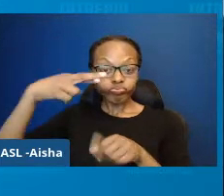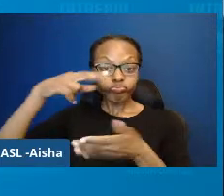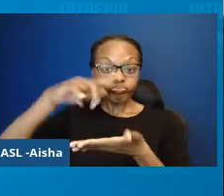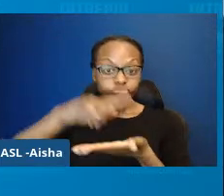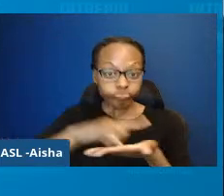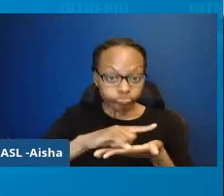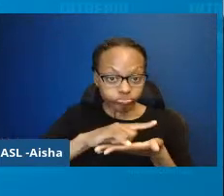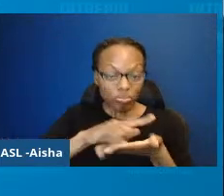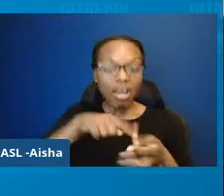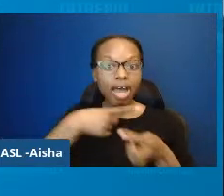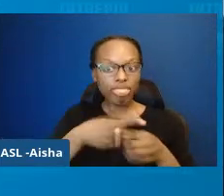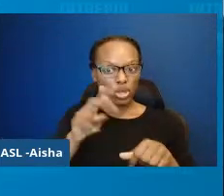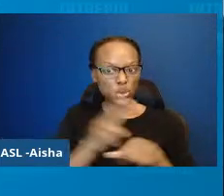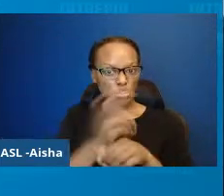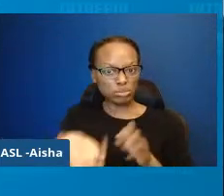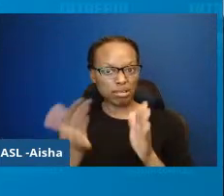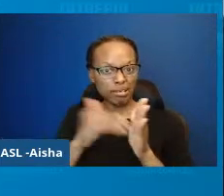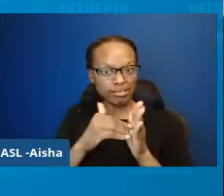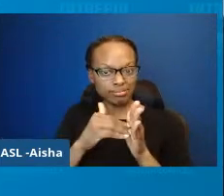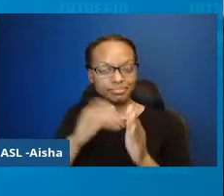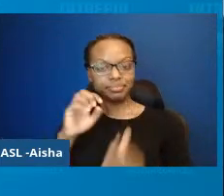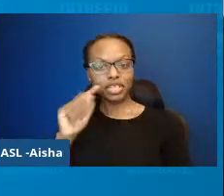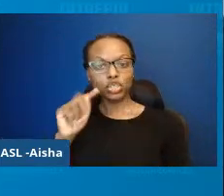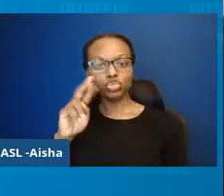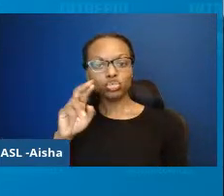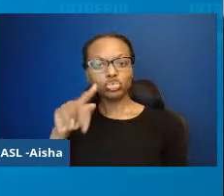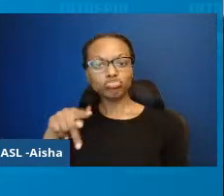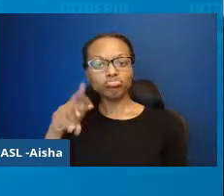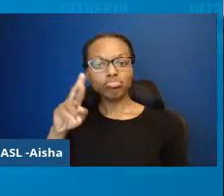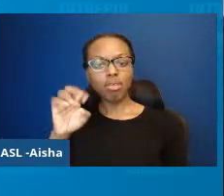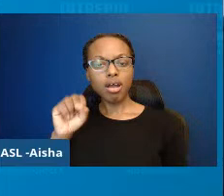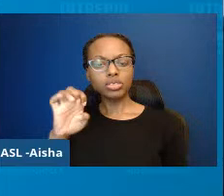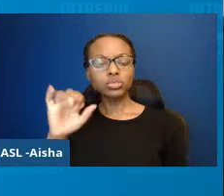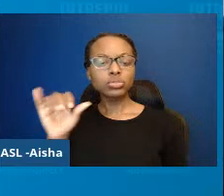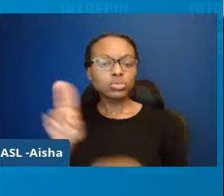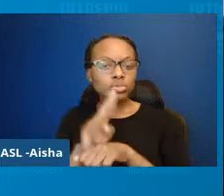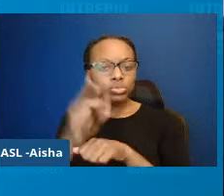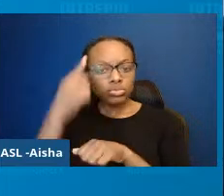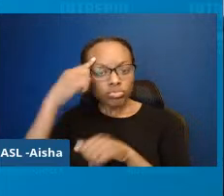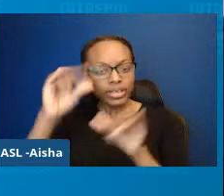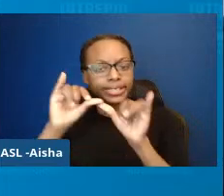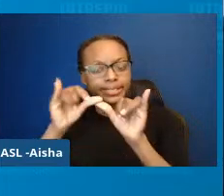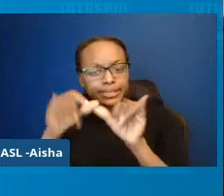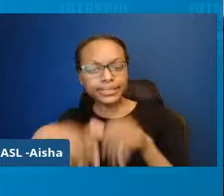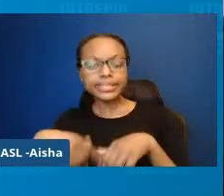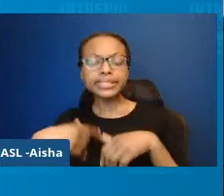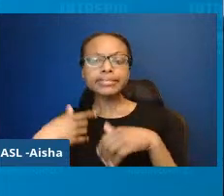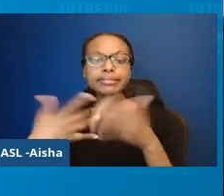reused. Enterprise was used to test the engineering, technology, and the procedures